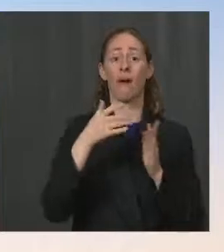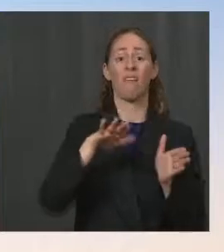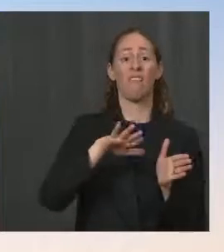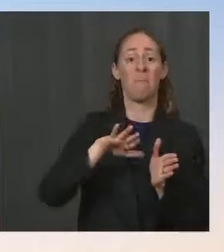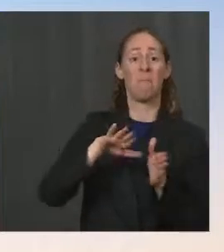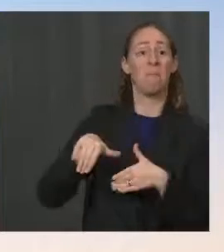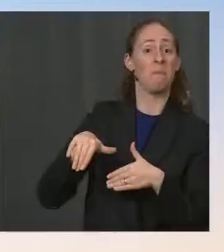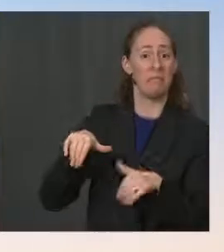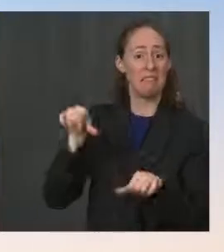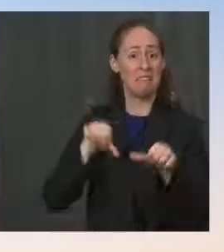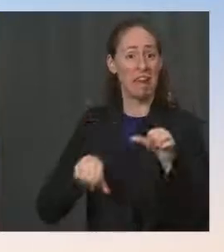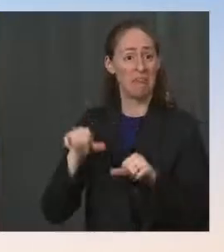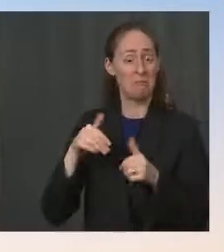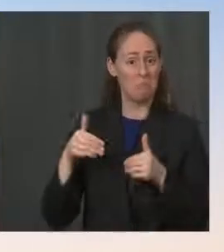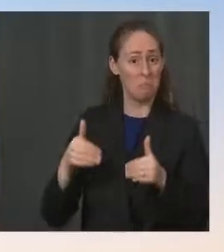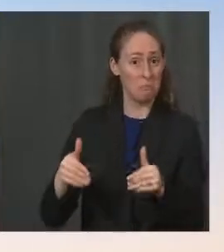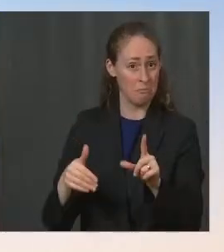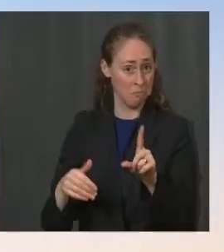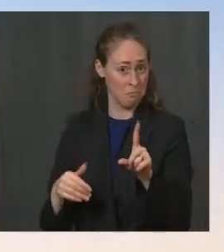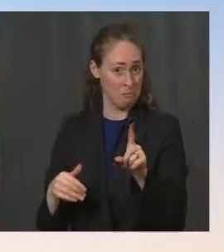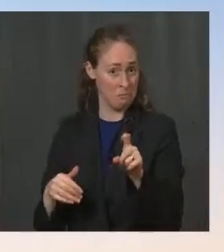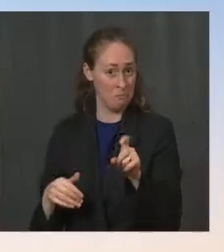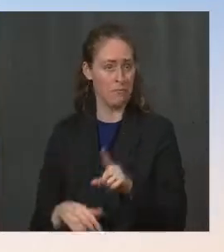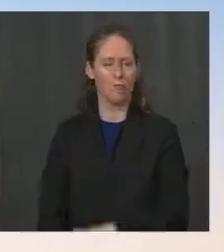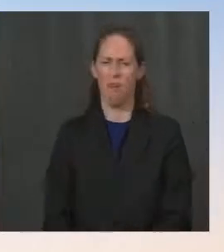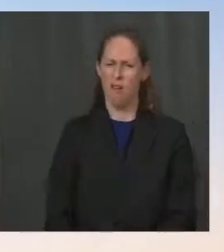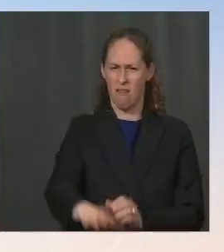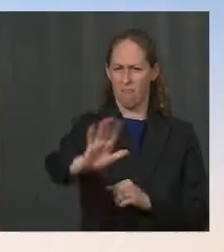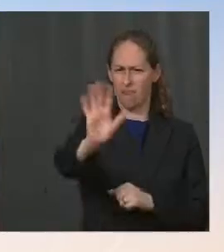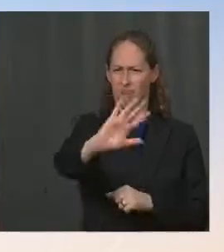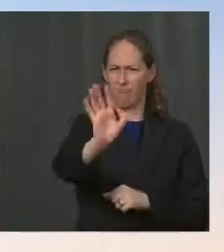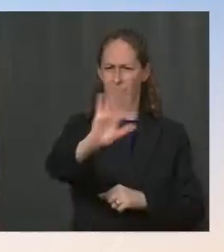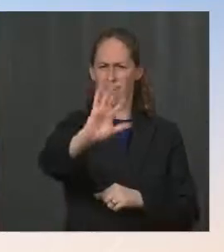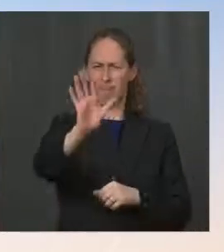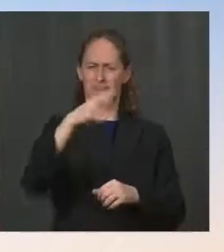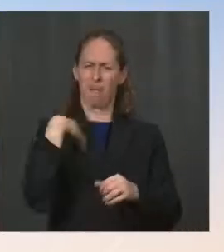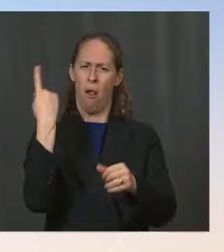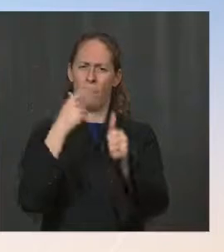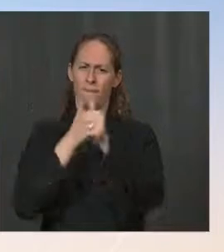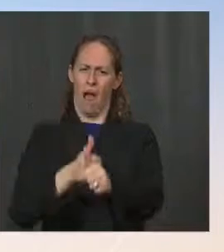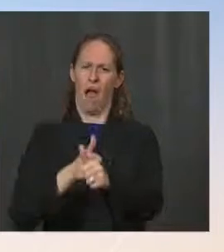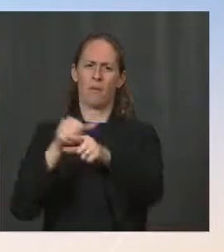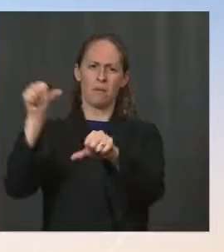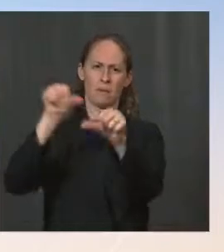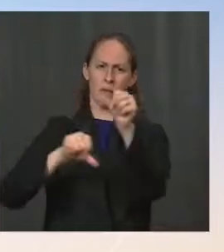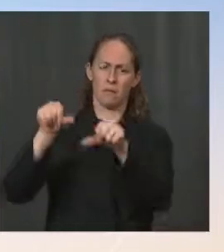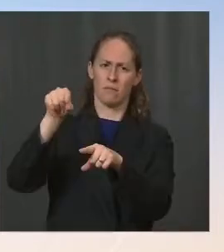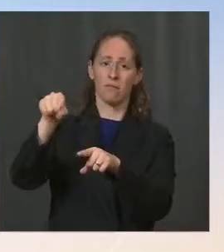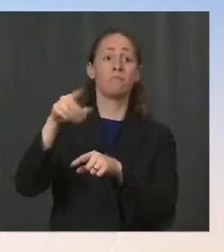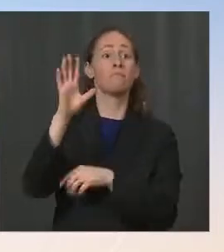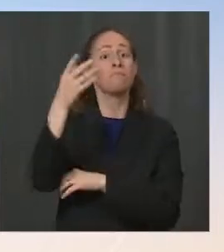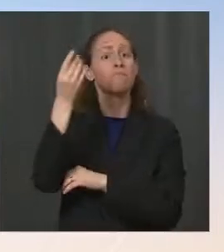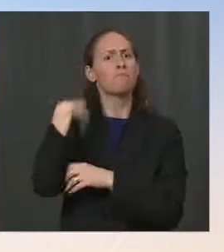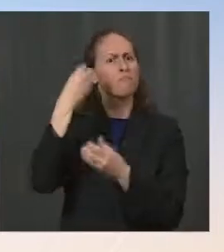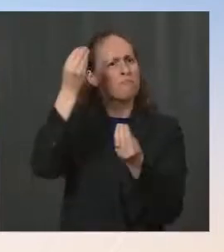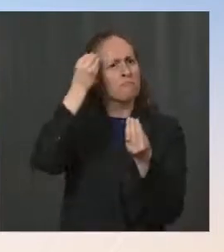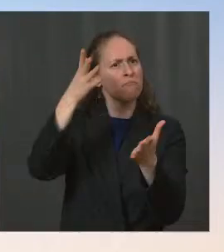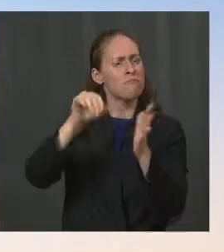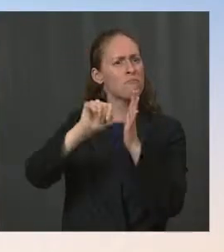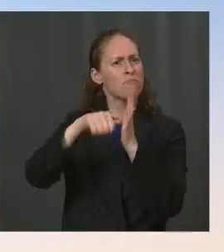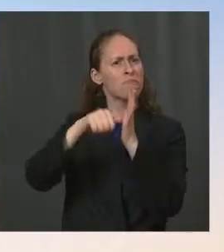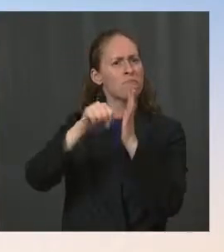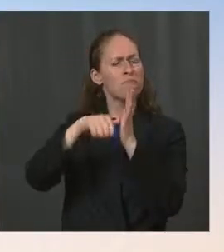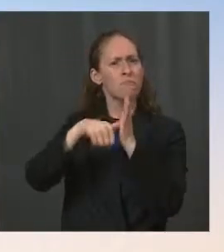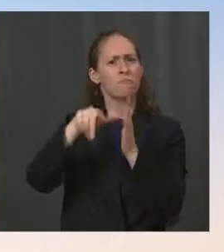with science. And let me just reiterate some things for anyone who's expressing a concern. This was a decision made by and announced by the nation's leading public health